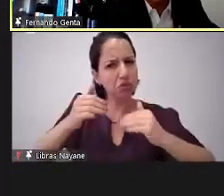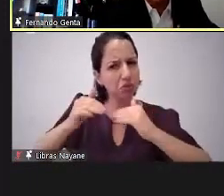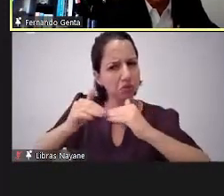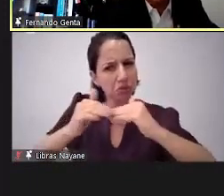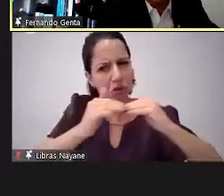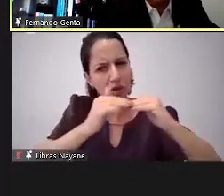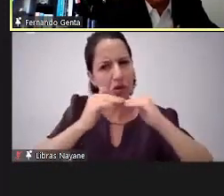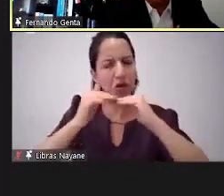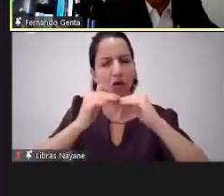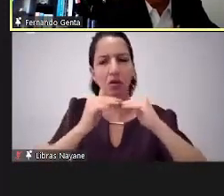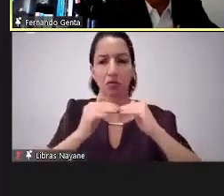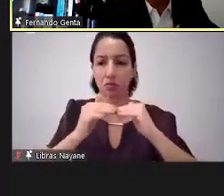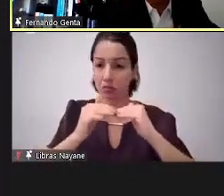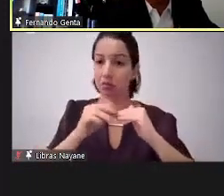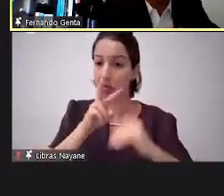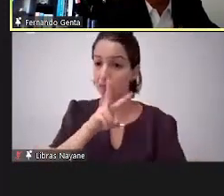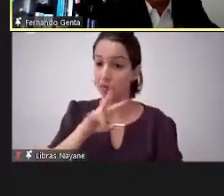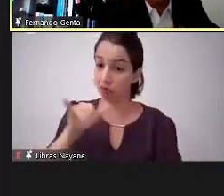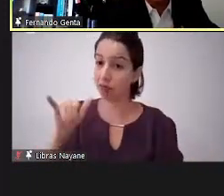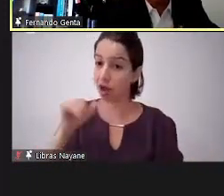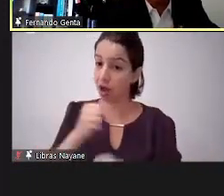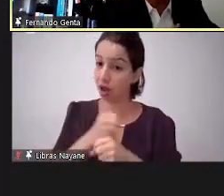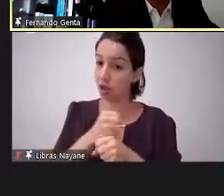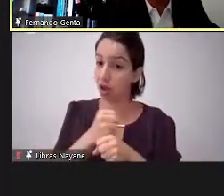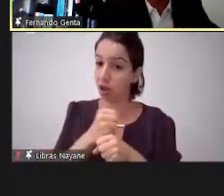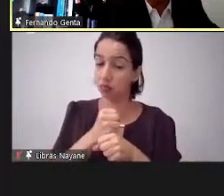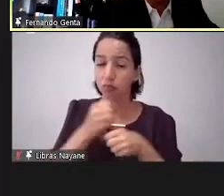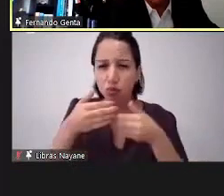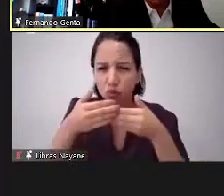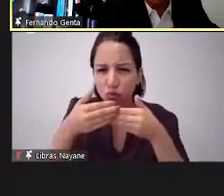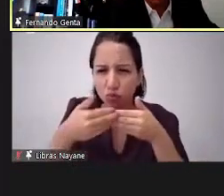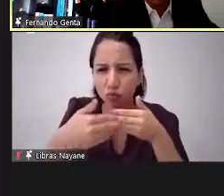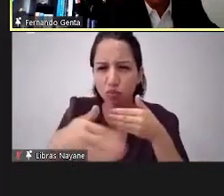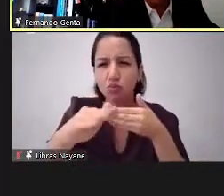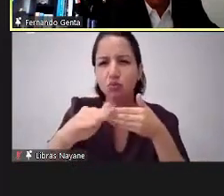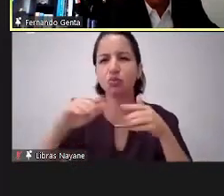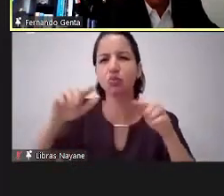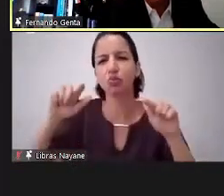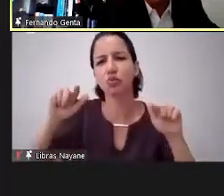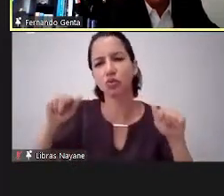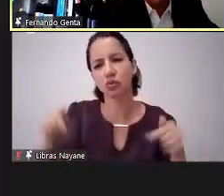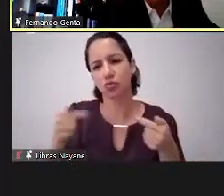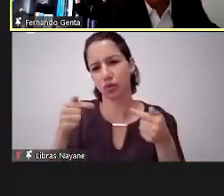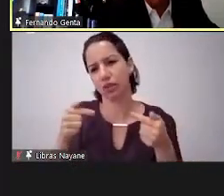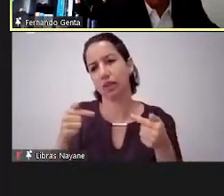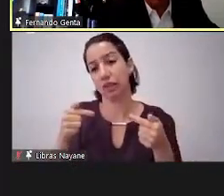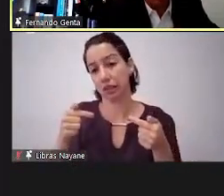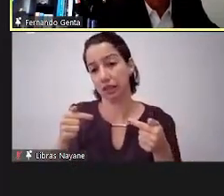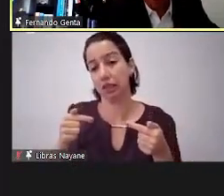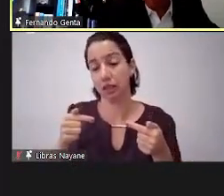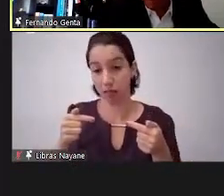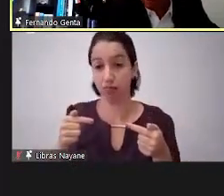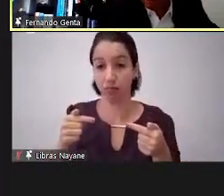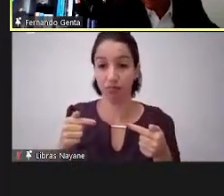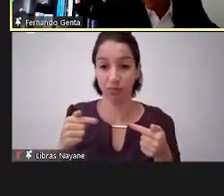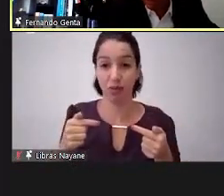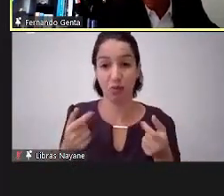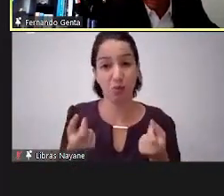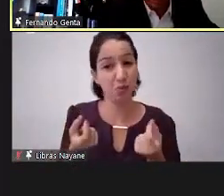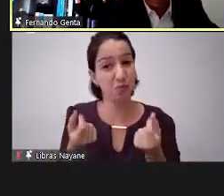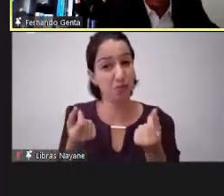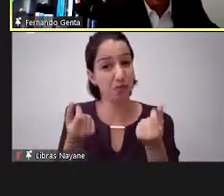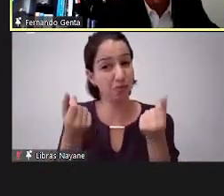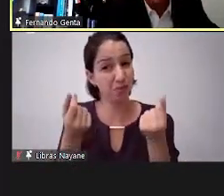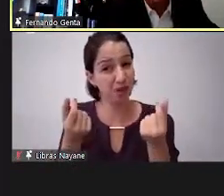There will be challenging years ahead. We know how the following years in